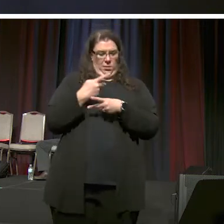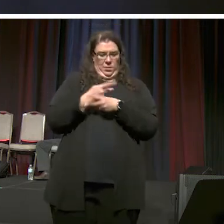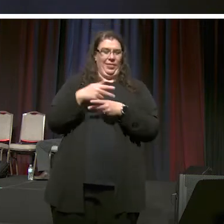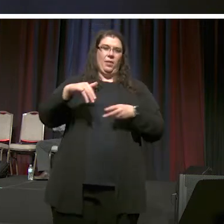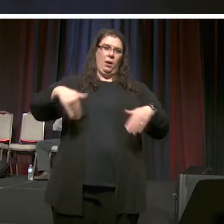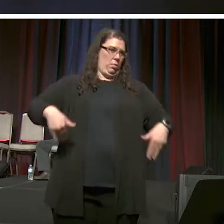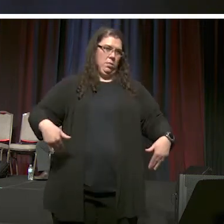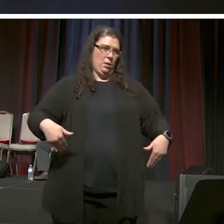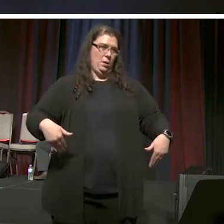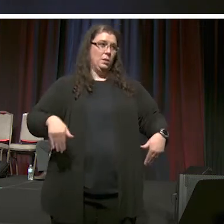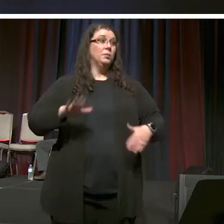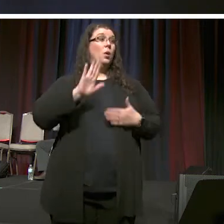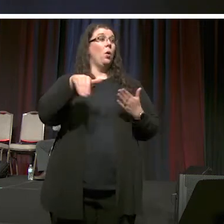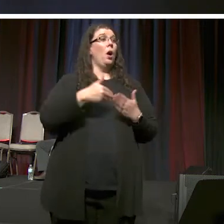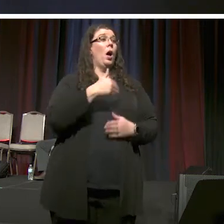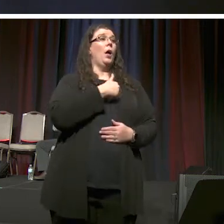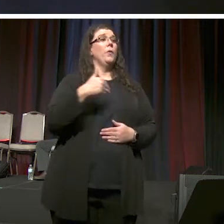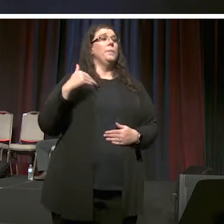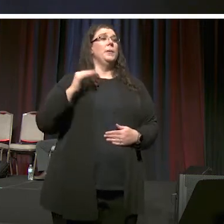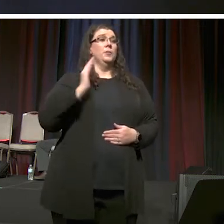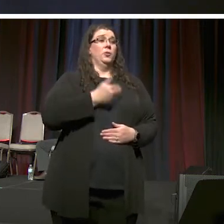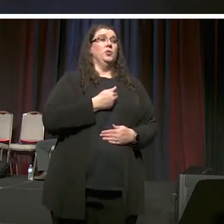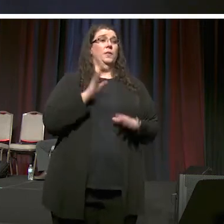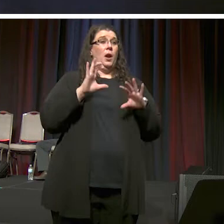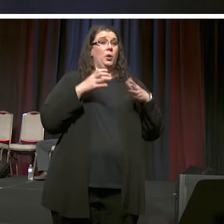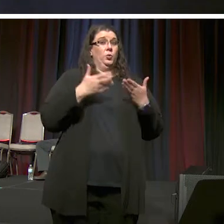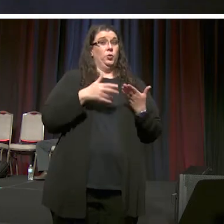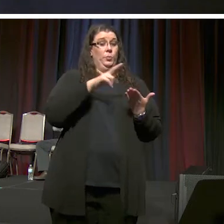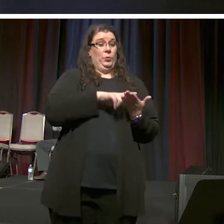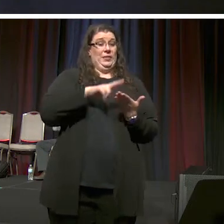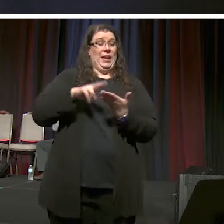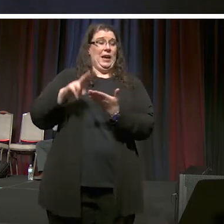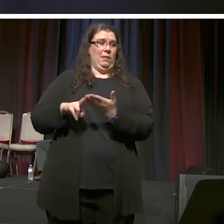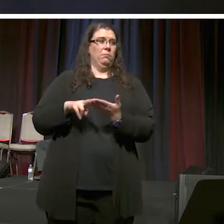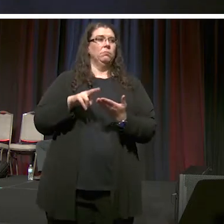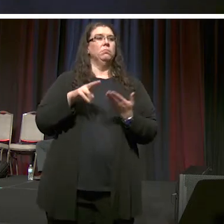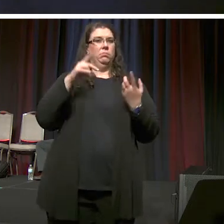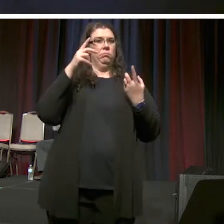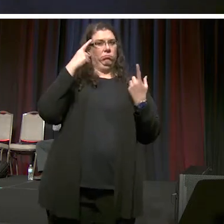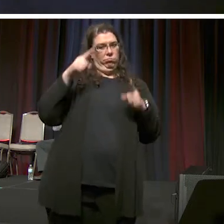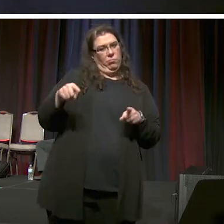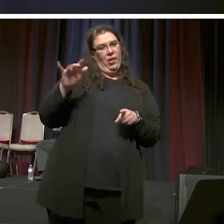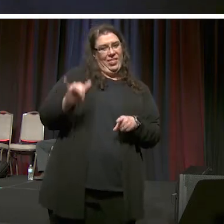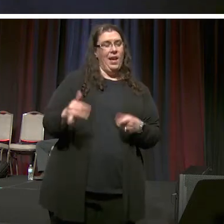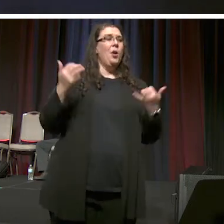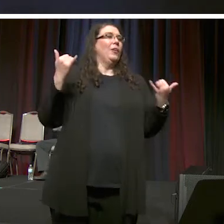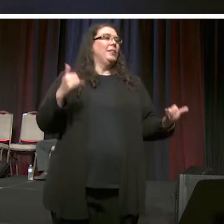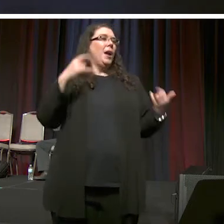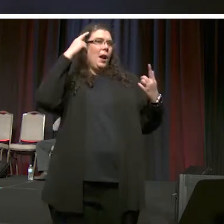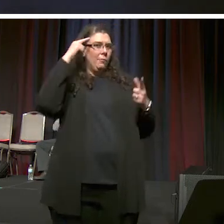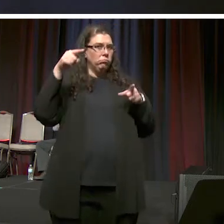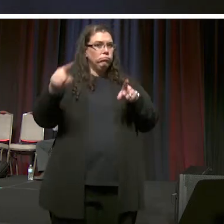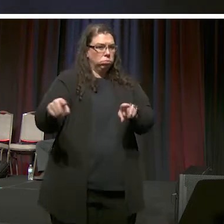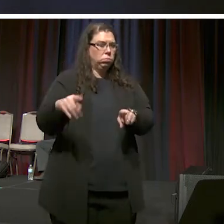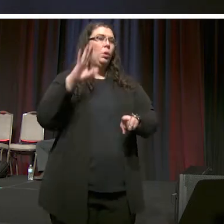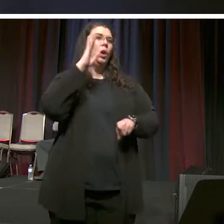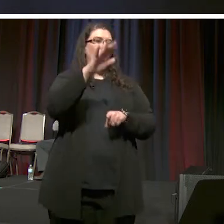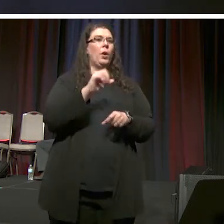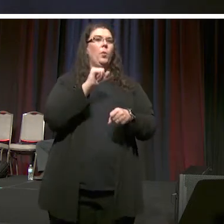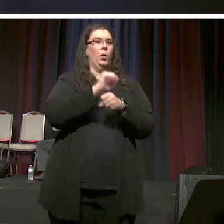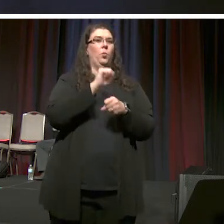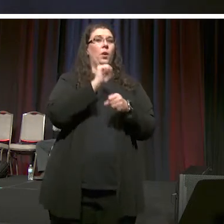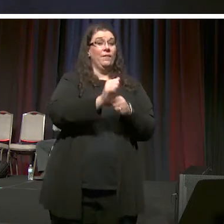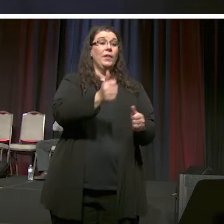our group that signed on the Indianapolis delegation, and we've all now agreed that we will work for the passage